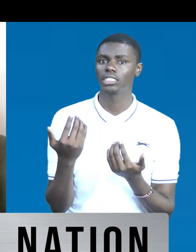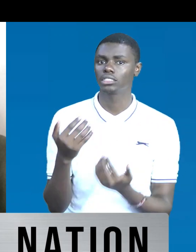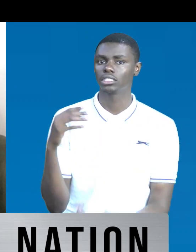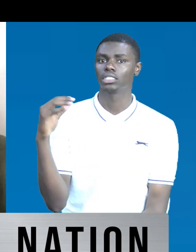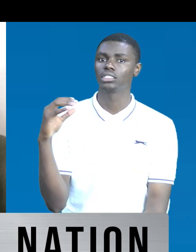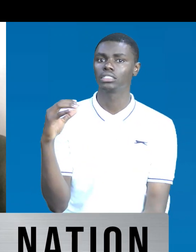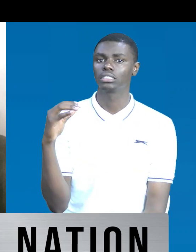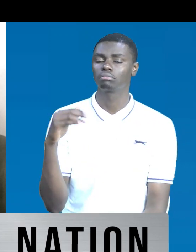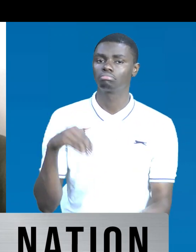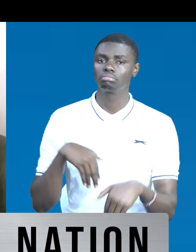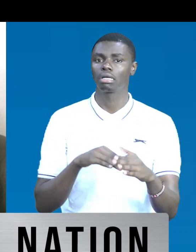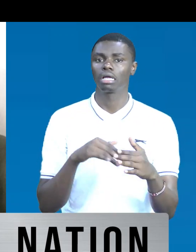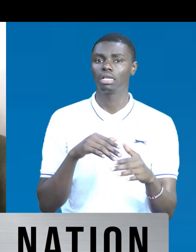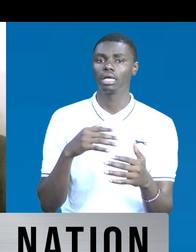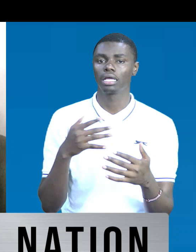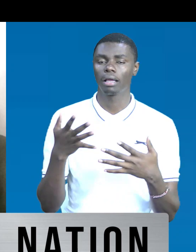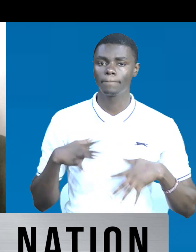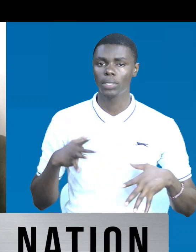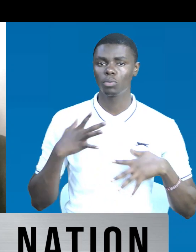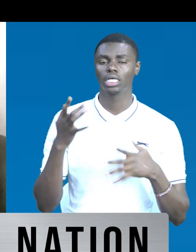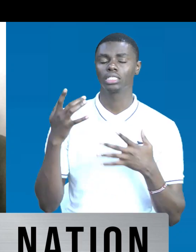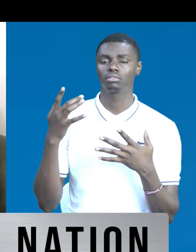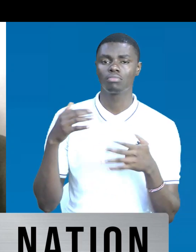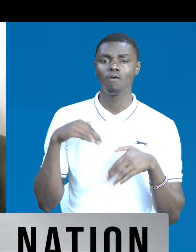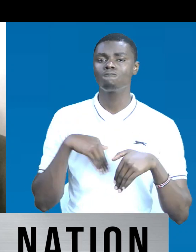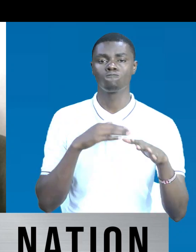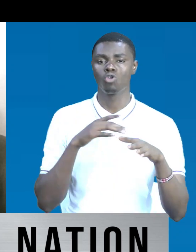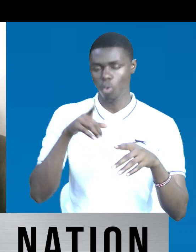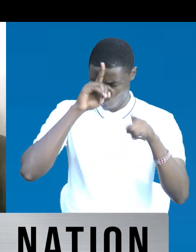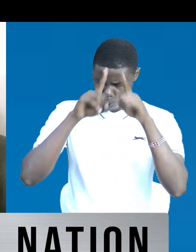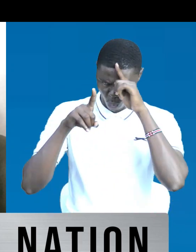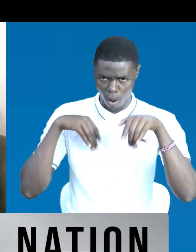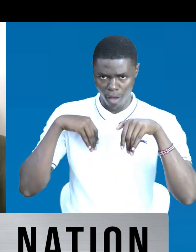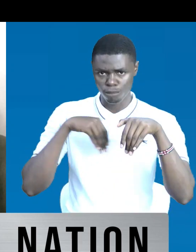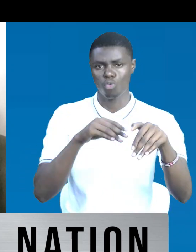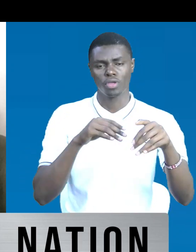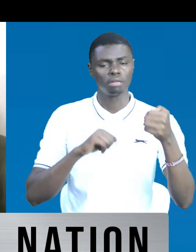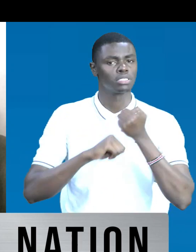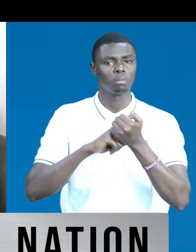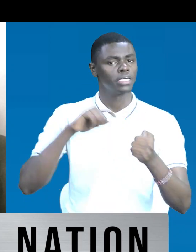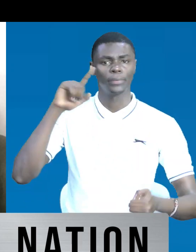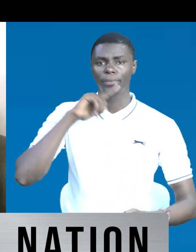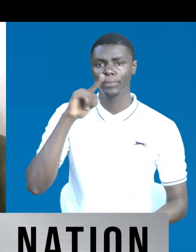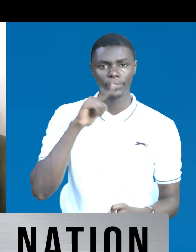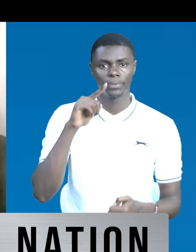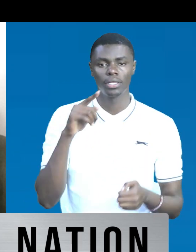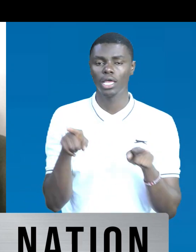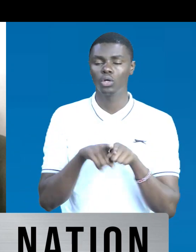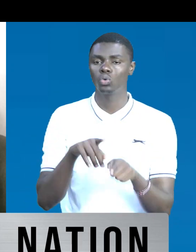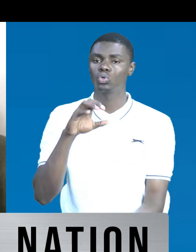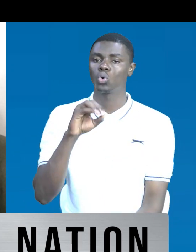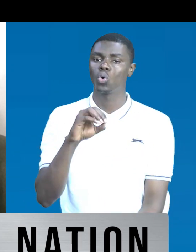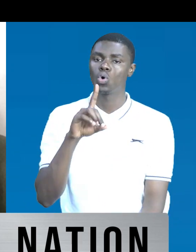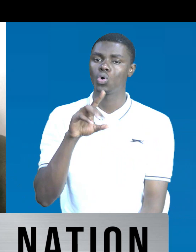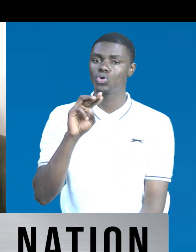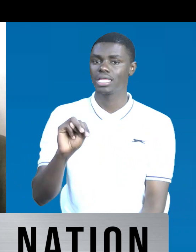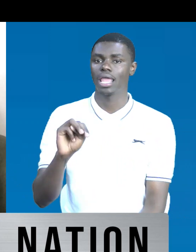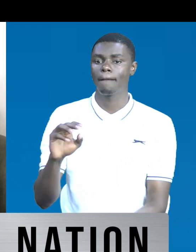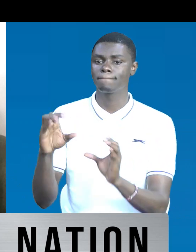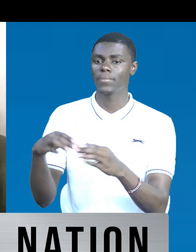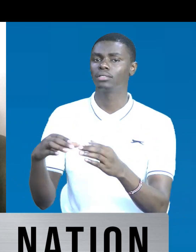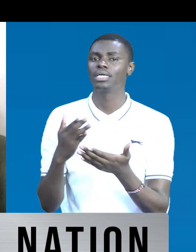of Raila Odinga, and more so his ODM party. Yes,